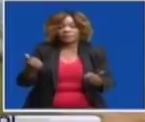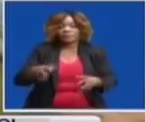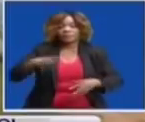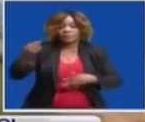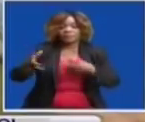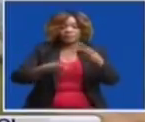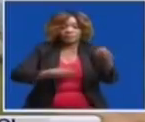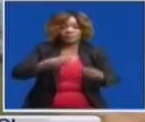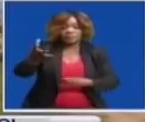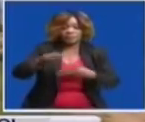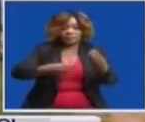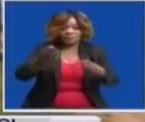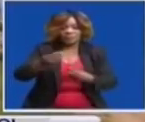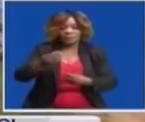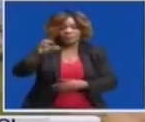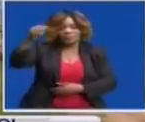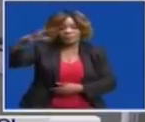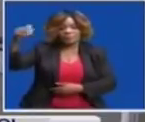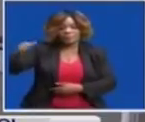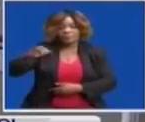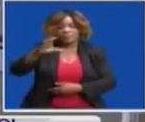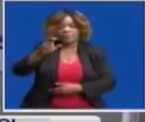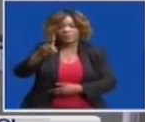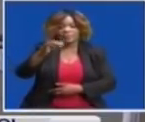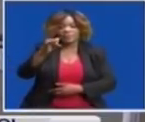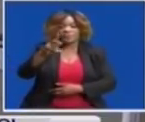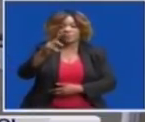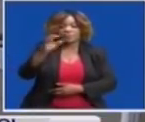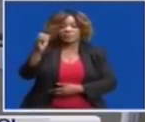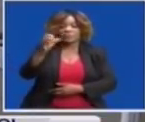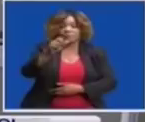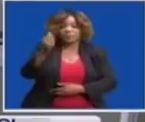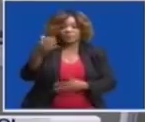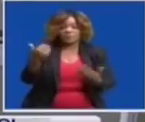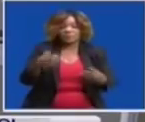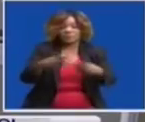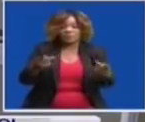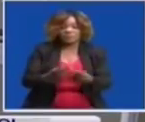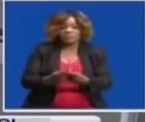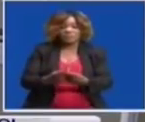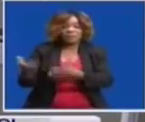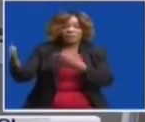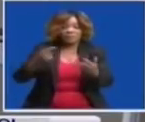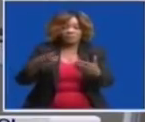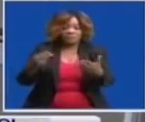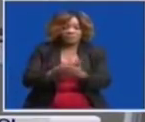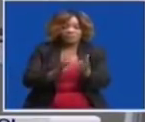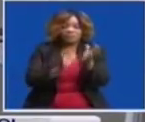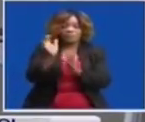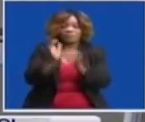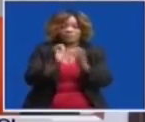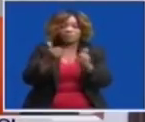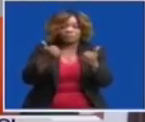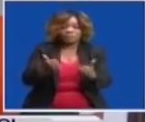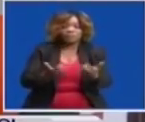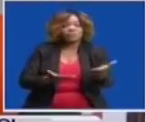to Shikoswe area and the nearest townships. The substation has also come with new technology for effective service